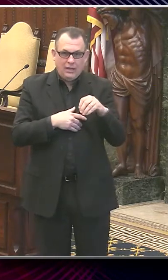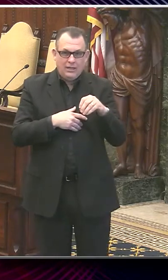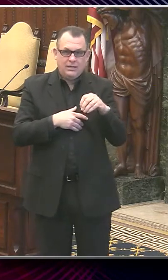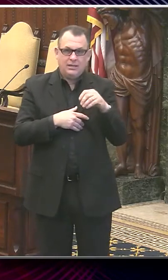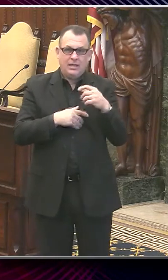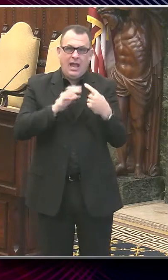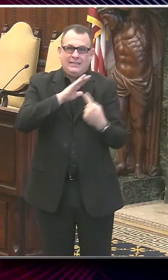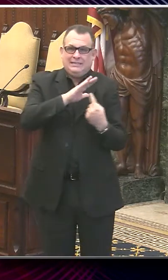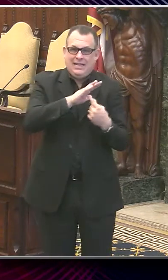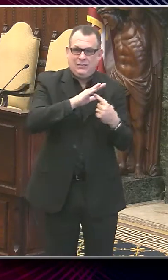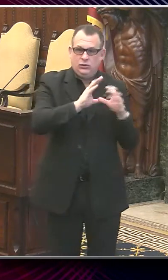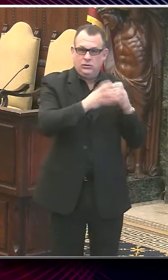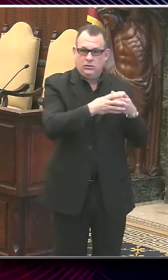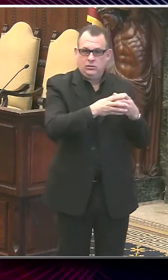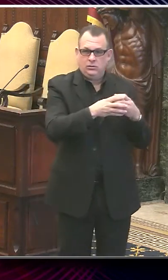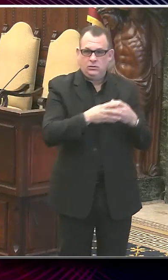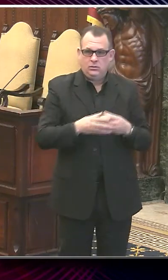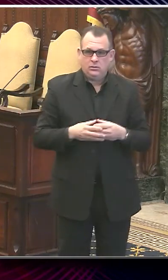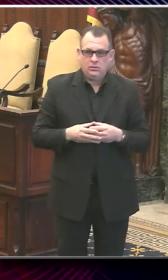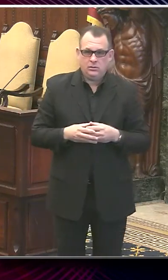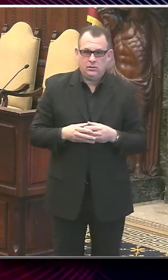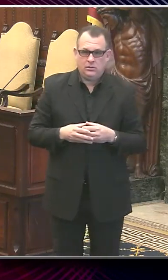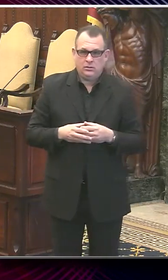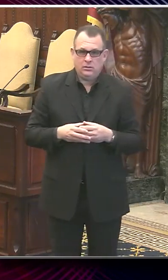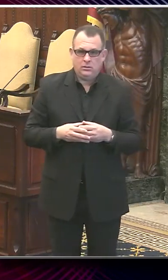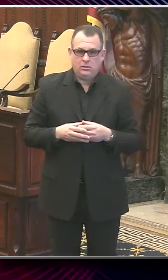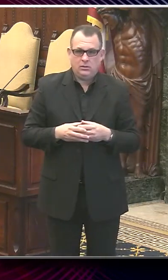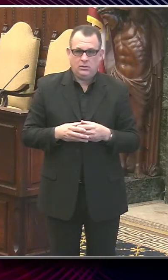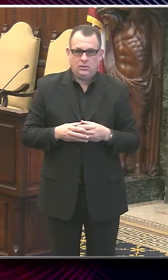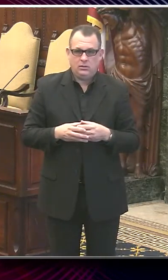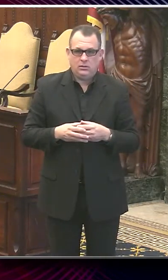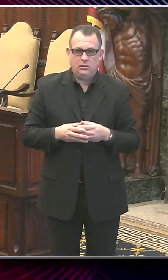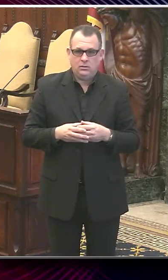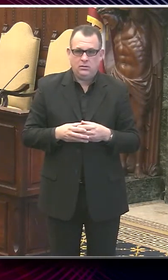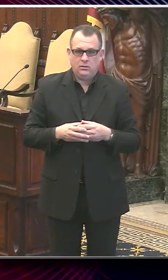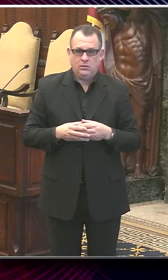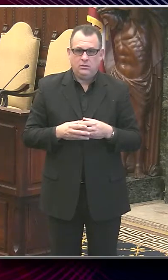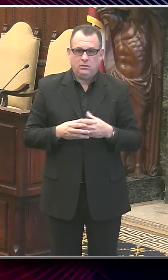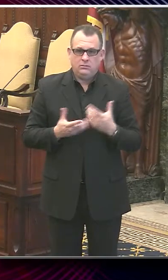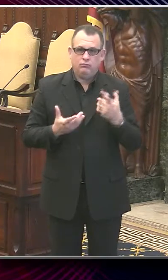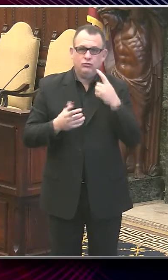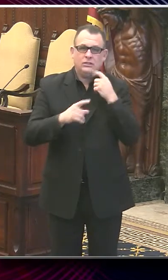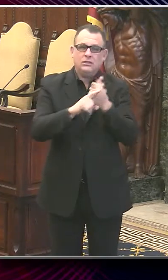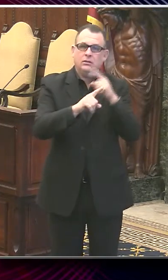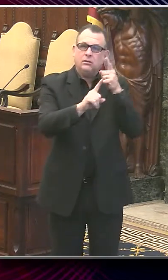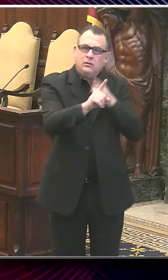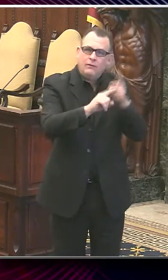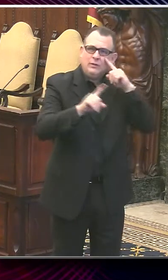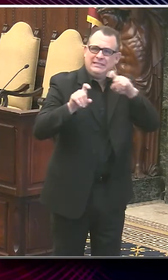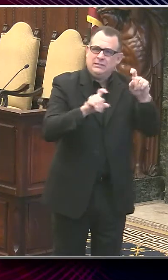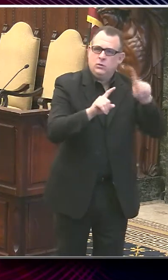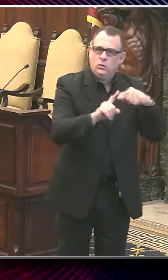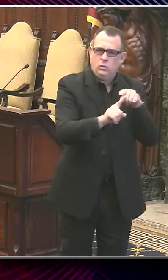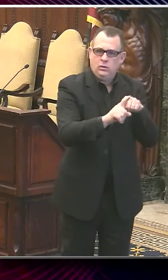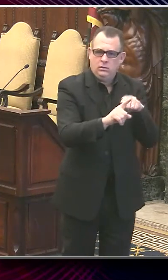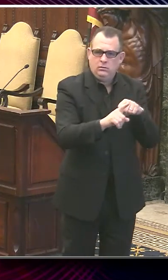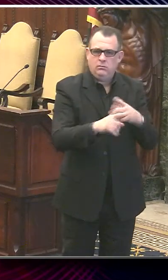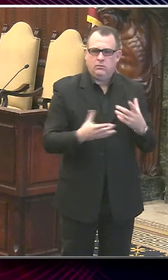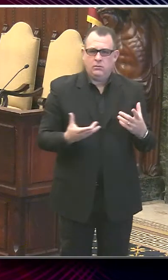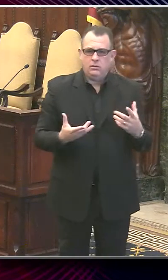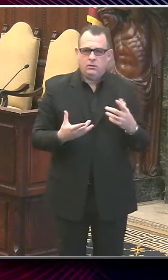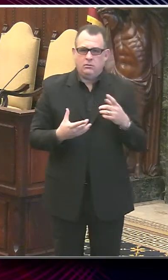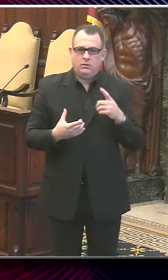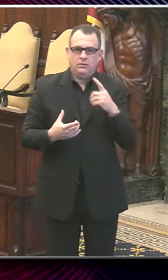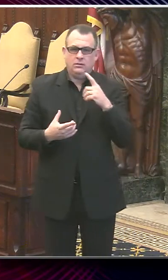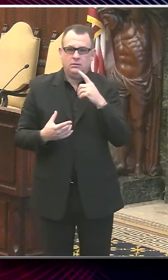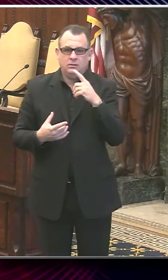concern. Mostly this is the variant that first arose in the United Kingdom. This is a variant that is more easily spread, but it doesn't cause a more serious